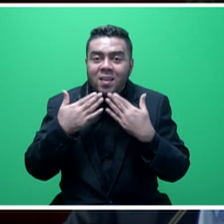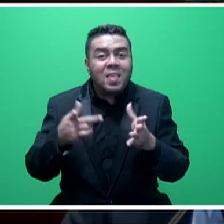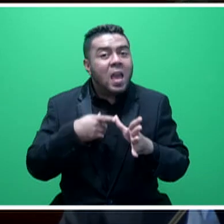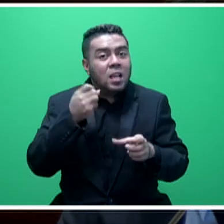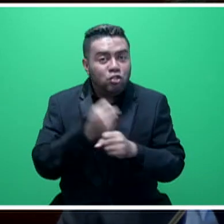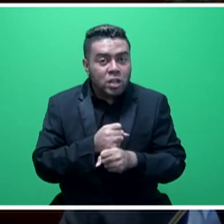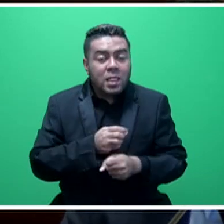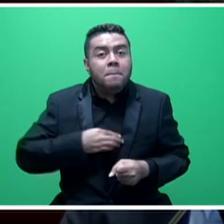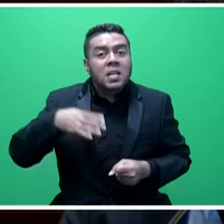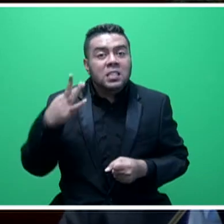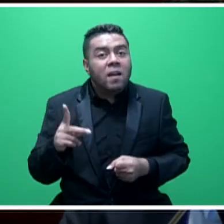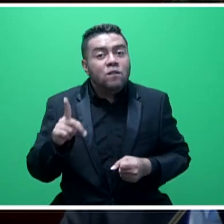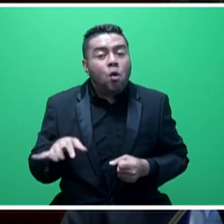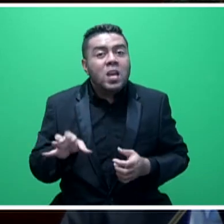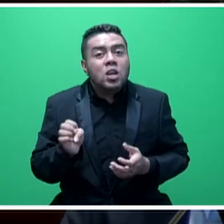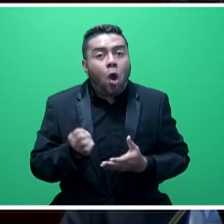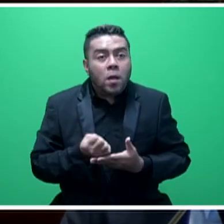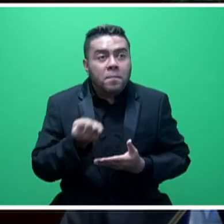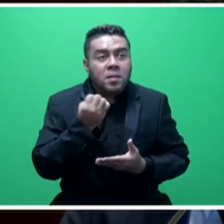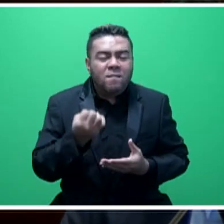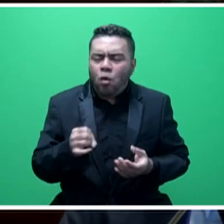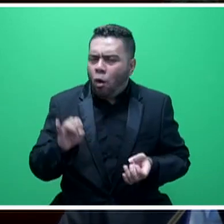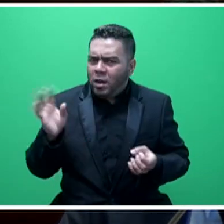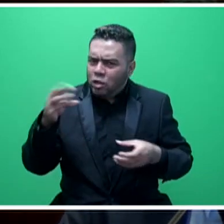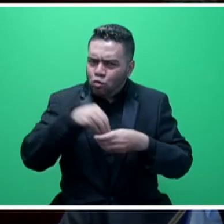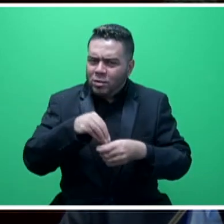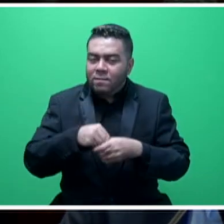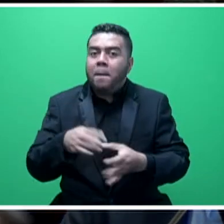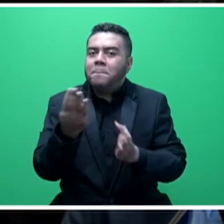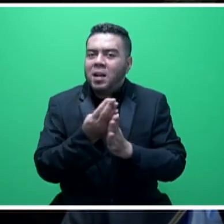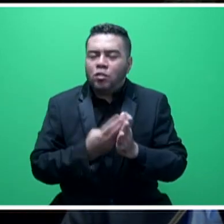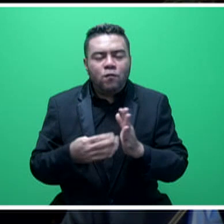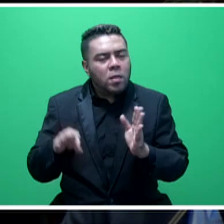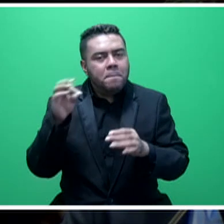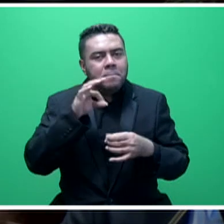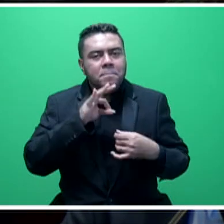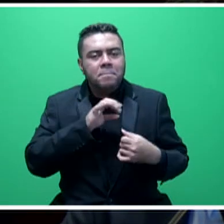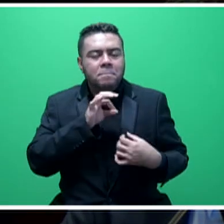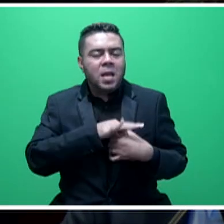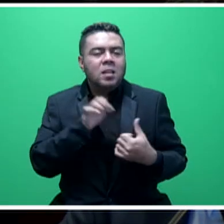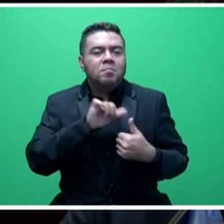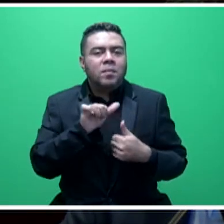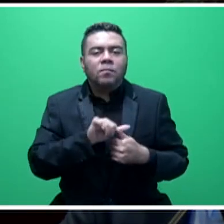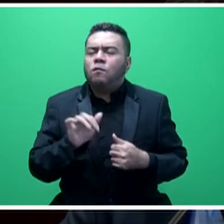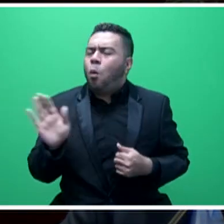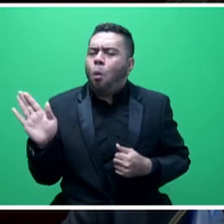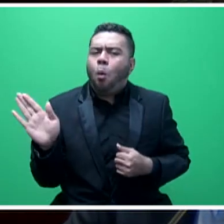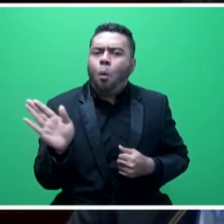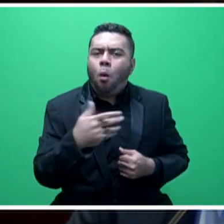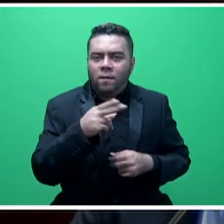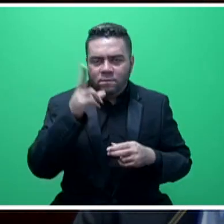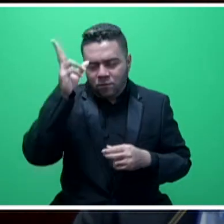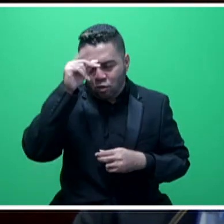Economy for an innovative and inclusive budget for the betterment of all Fijians. Mr. Speaker, sir,